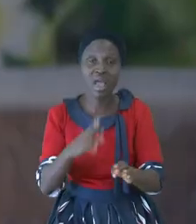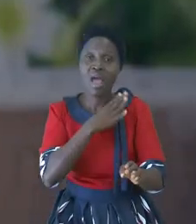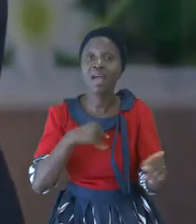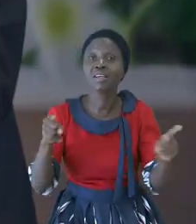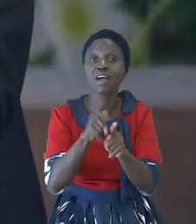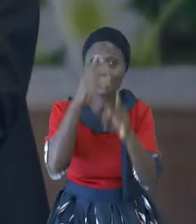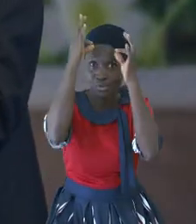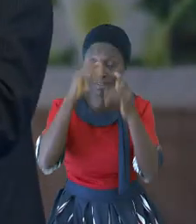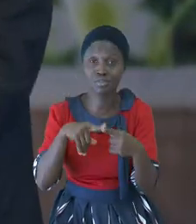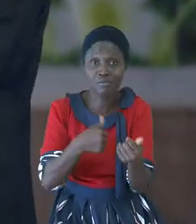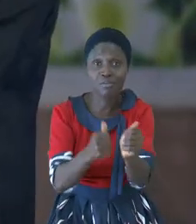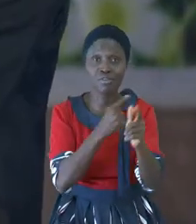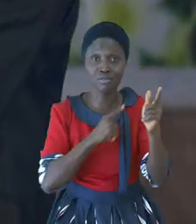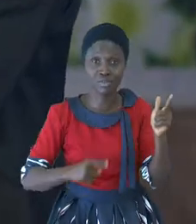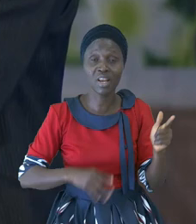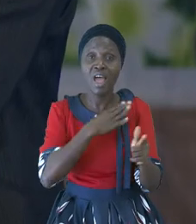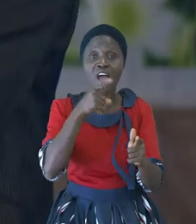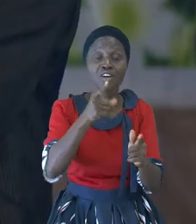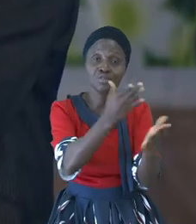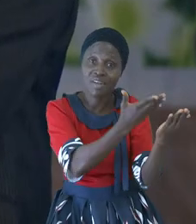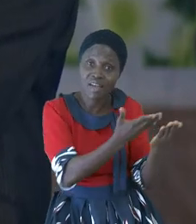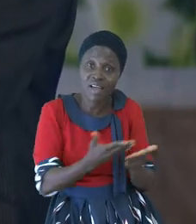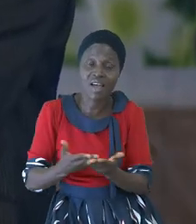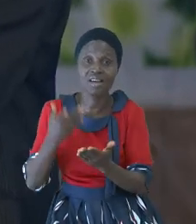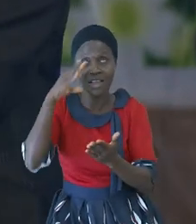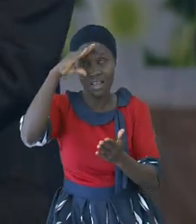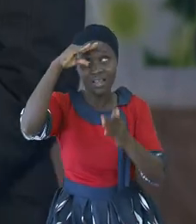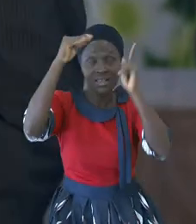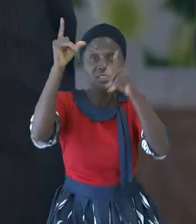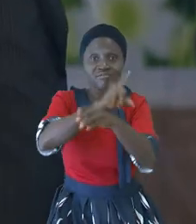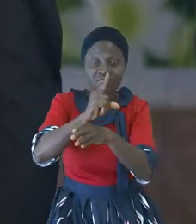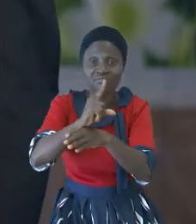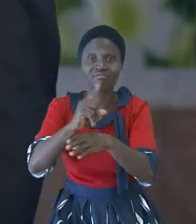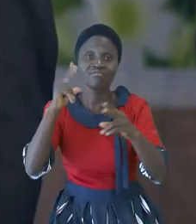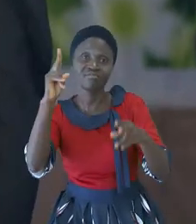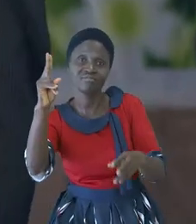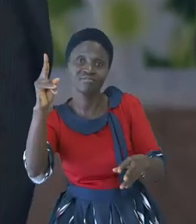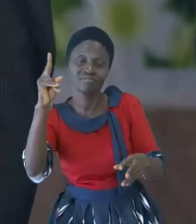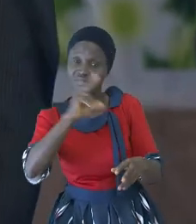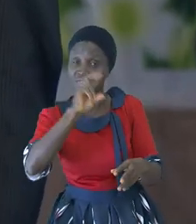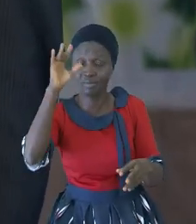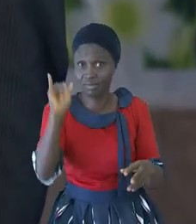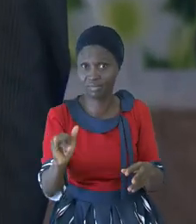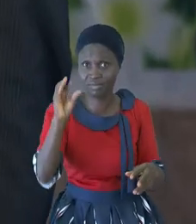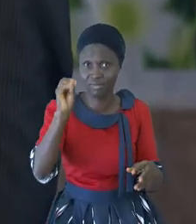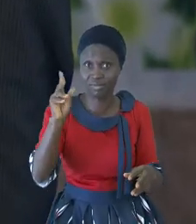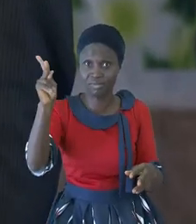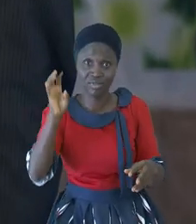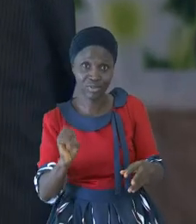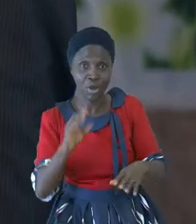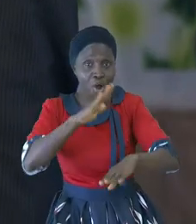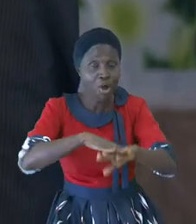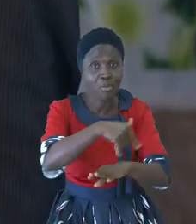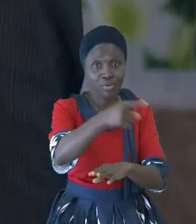and you take his yoke upon you, and you become a sheep in his pasture, and you can say, the Lord is my